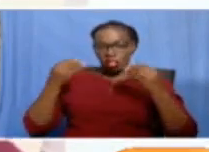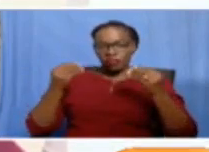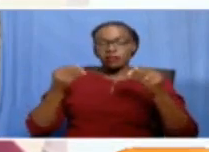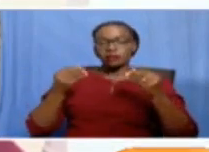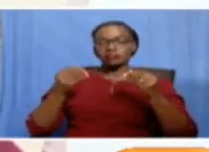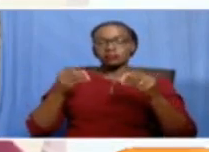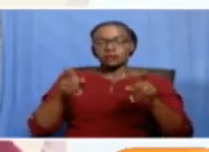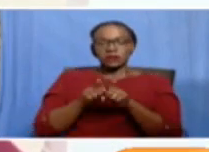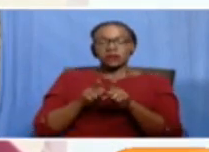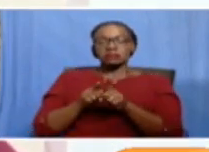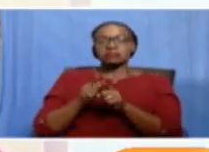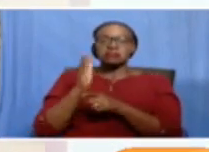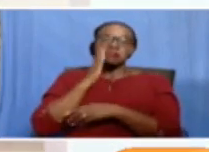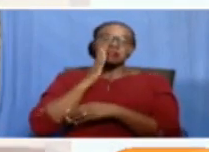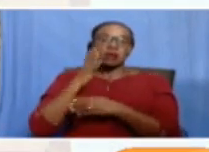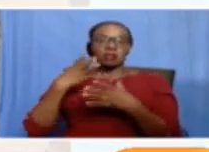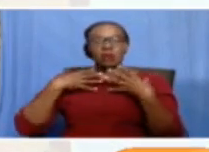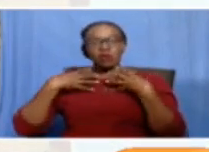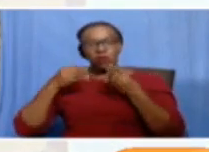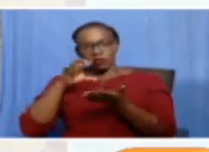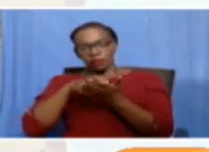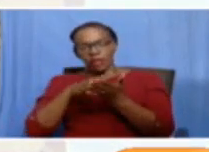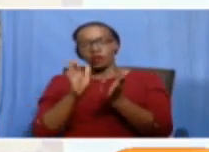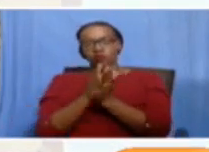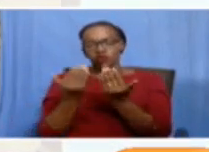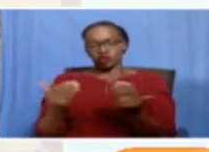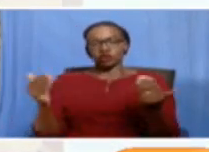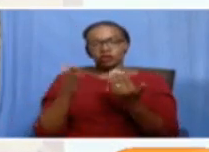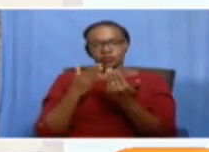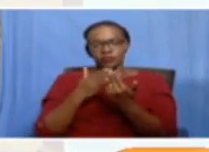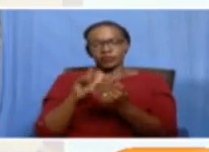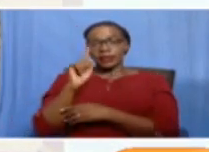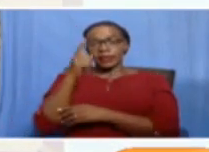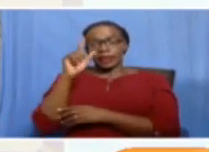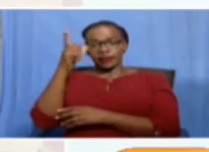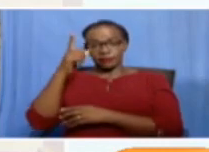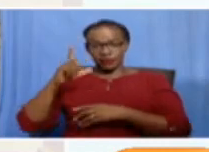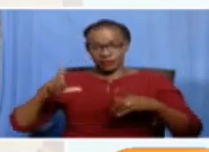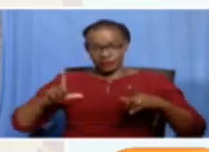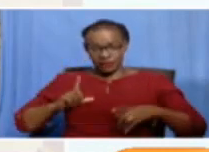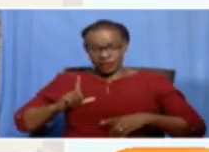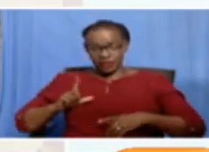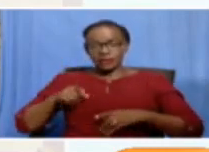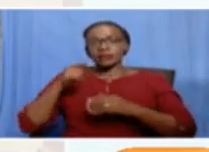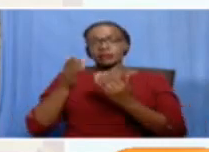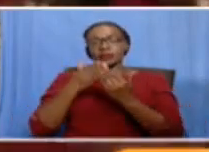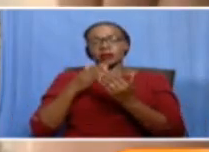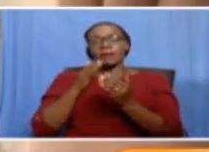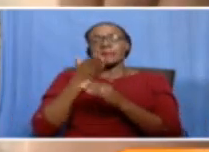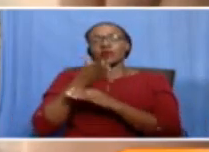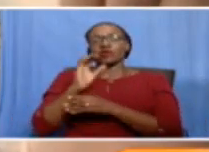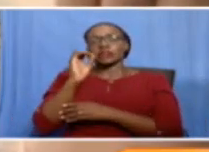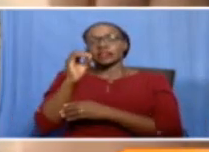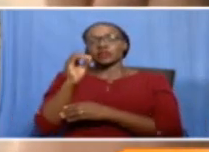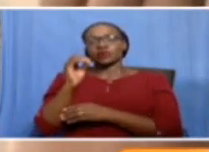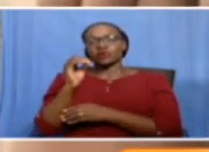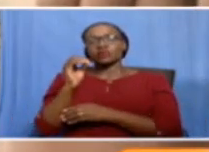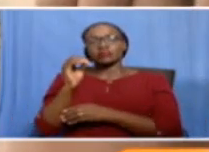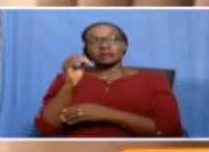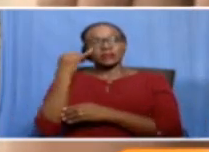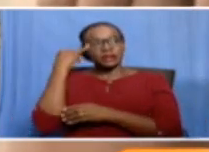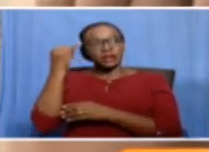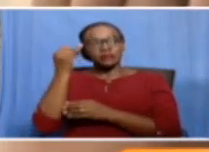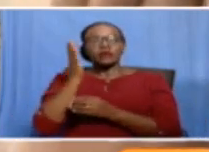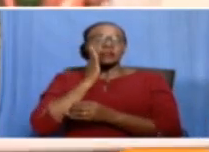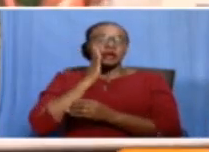the welfare of mothers and children and conservation. The Kenyan First Lady is the patron of the Beyond Zero Health Initiative for Mothers and